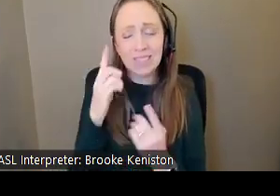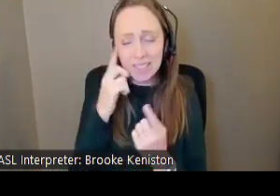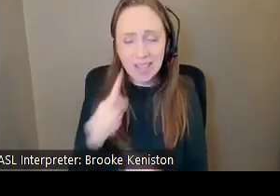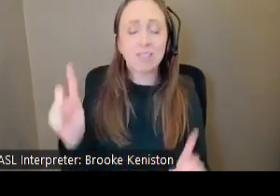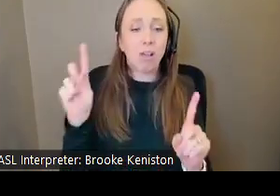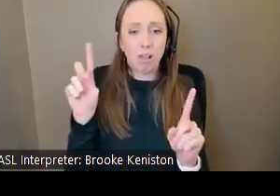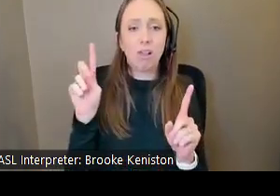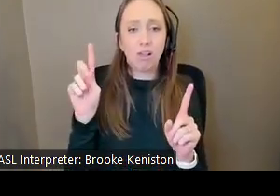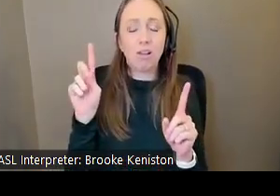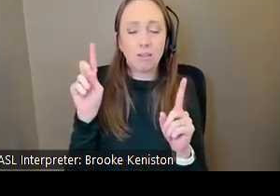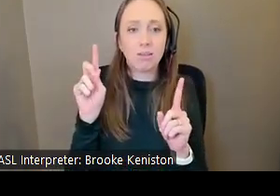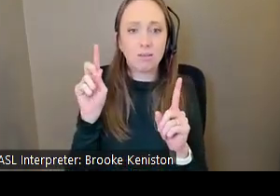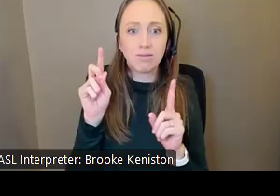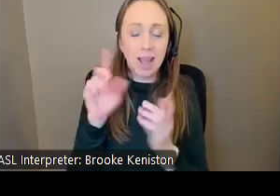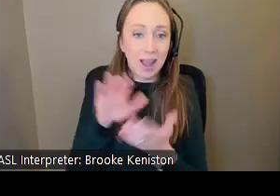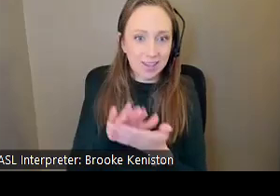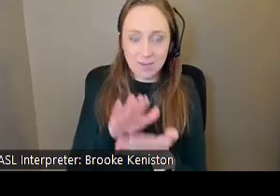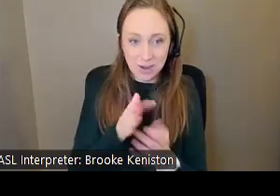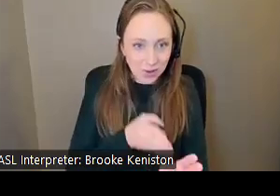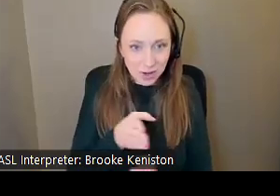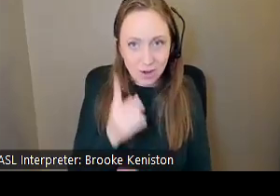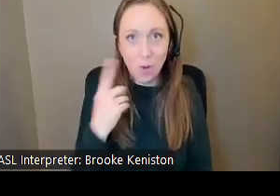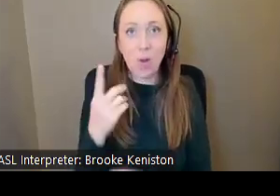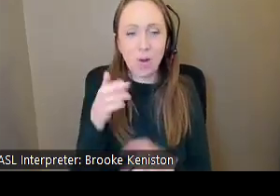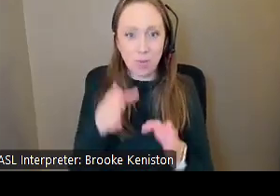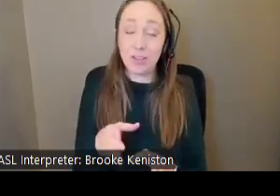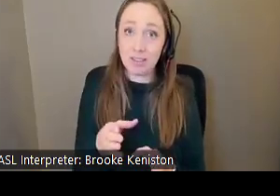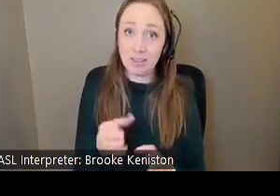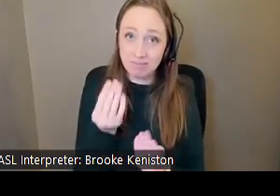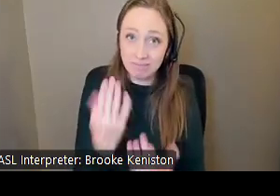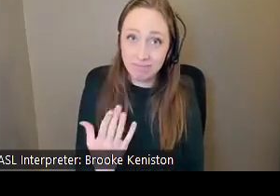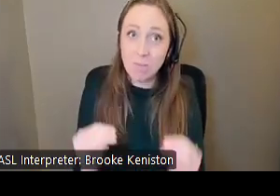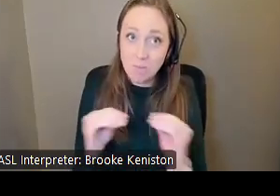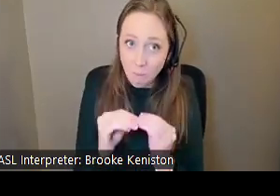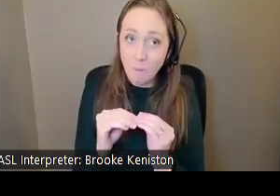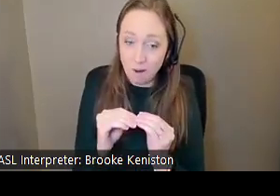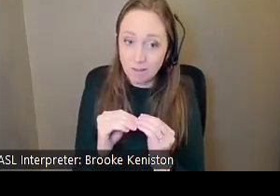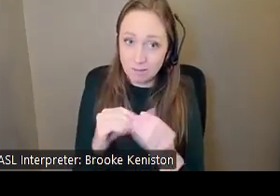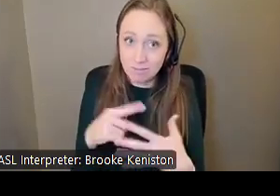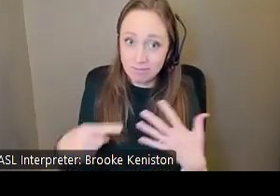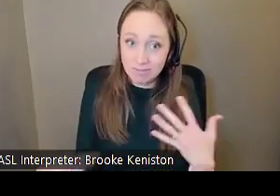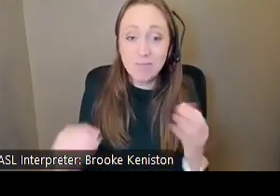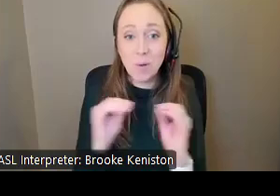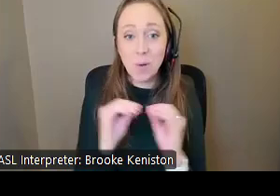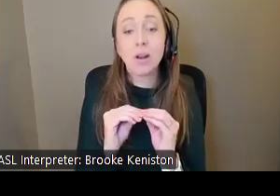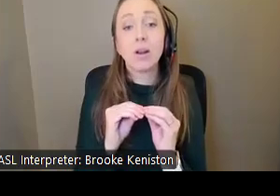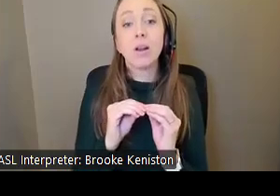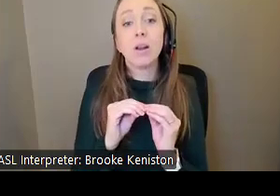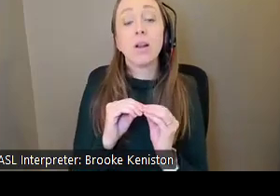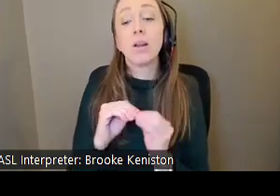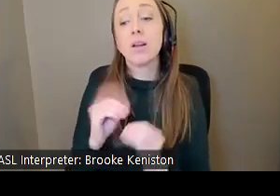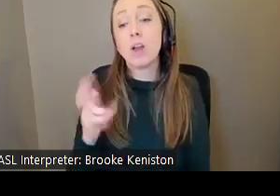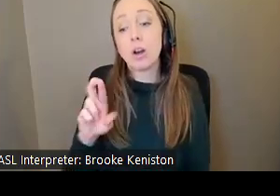person, but there's more. I'll mention things that I suspect you wouldn't guess. First, Dr. George is trained in